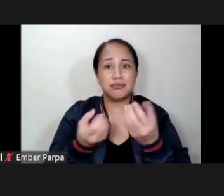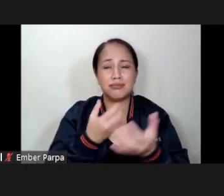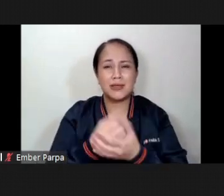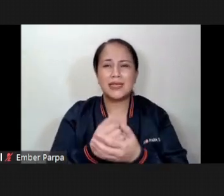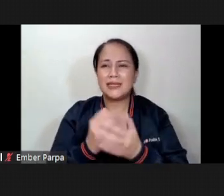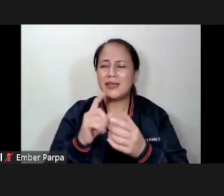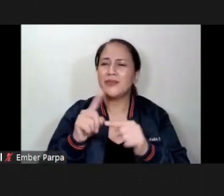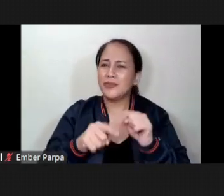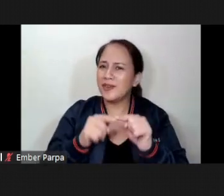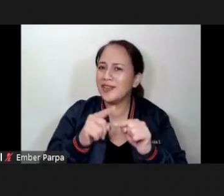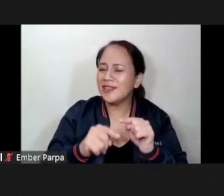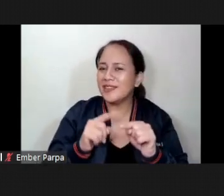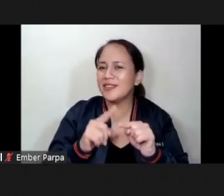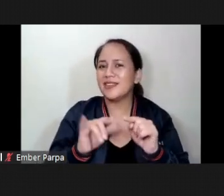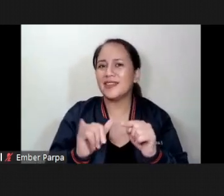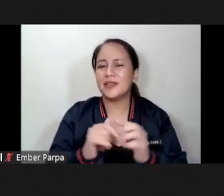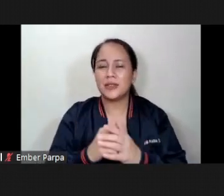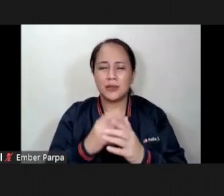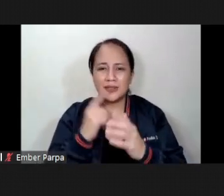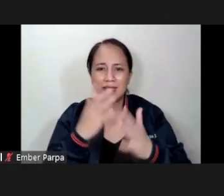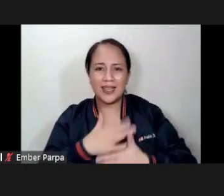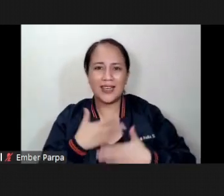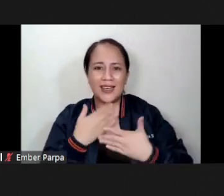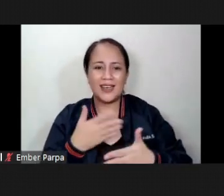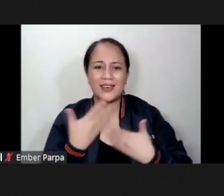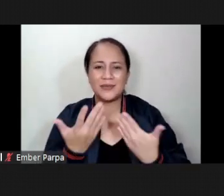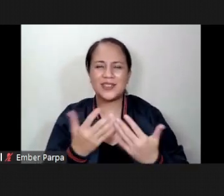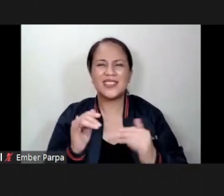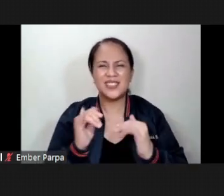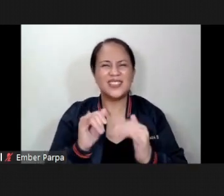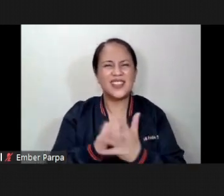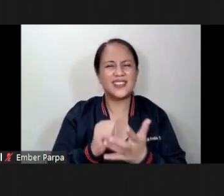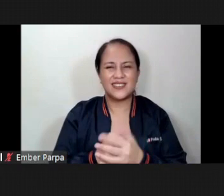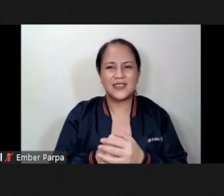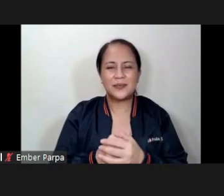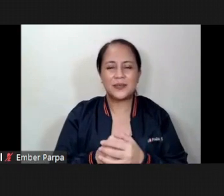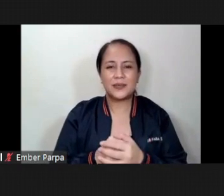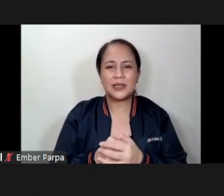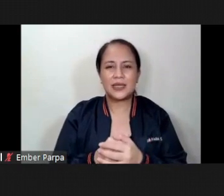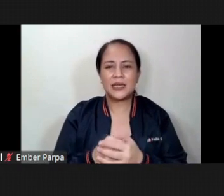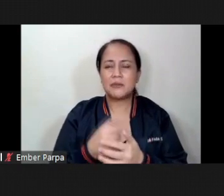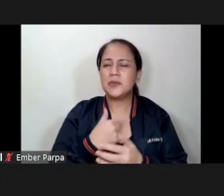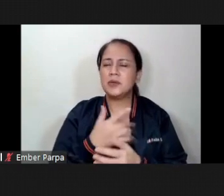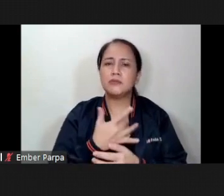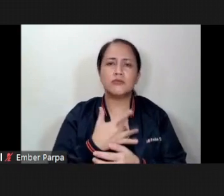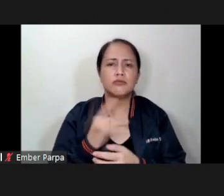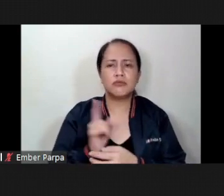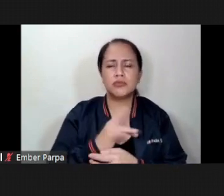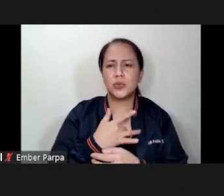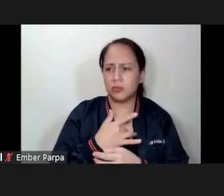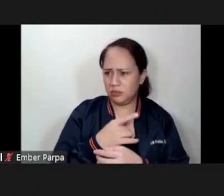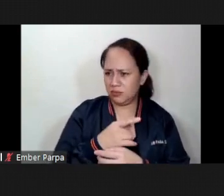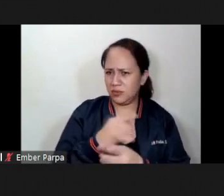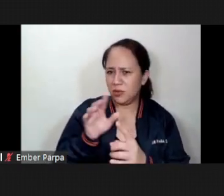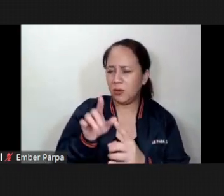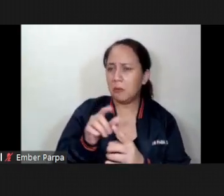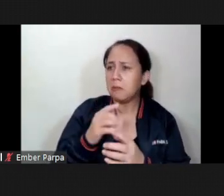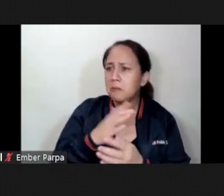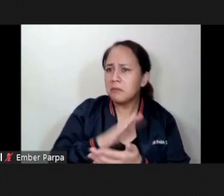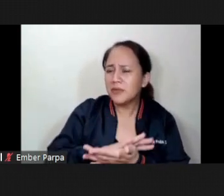friendly sila, kanang happy kanang ingana bitaw. Dito ko na naka-feel nga naman day good ba